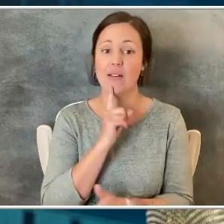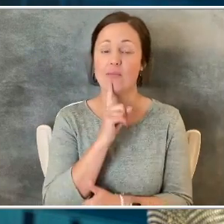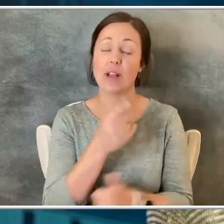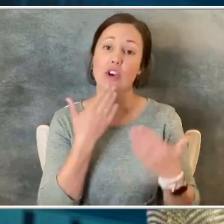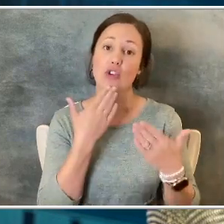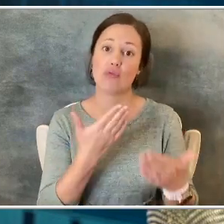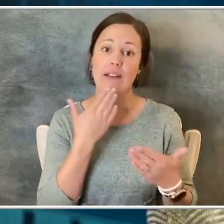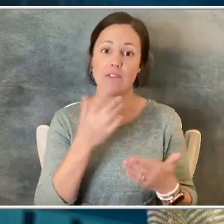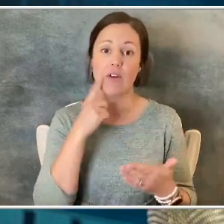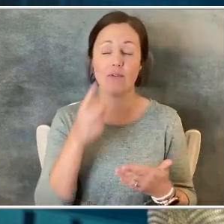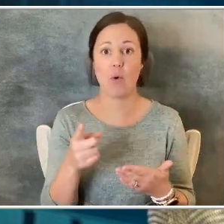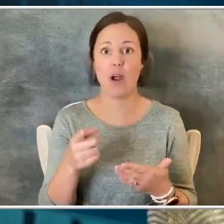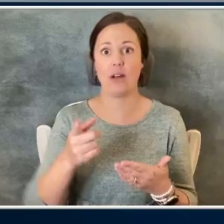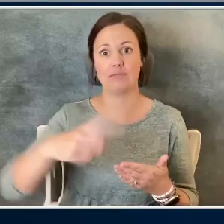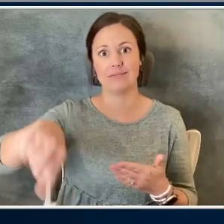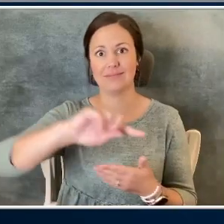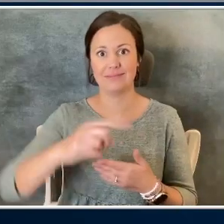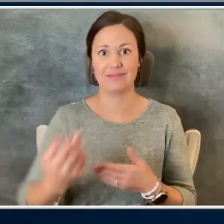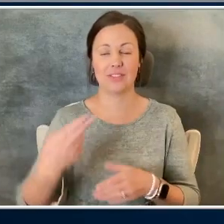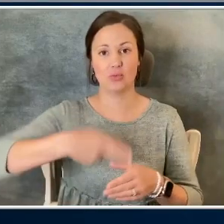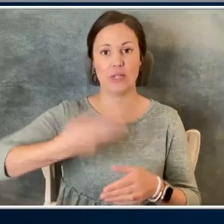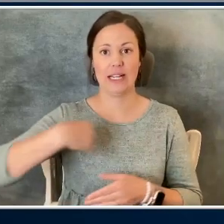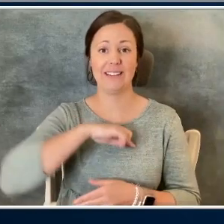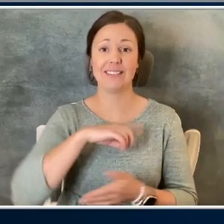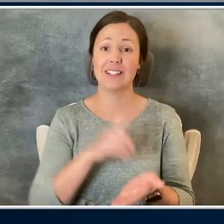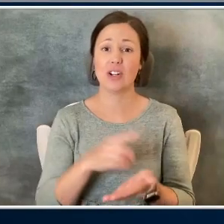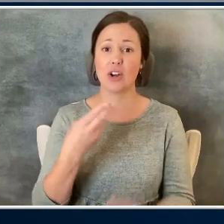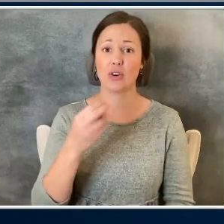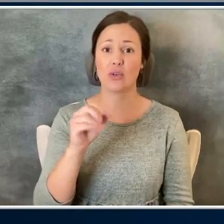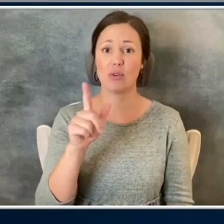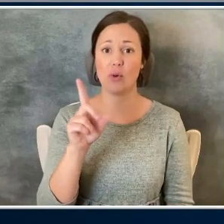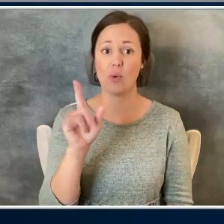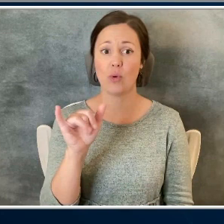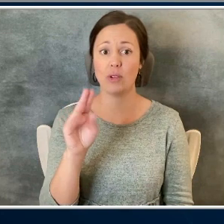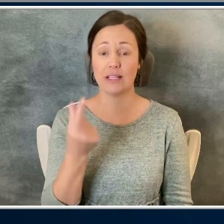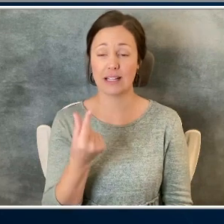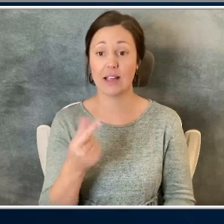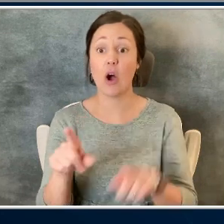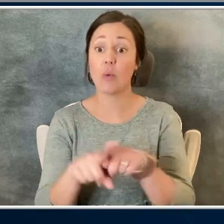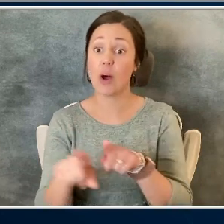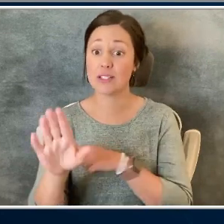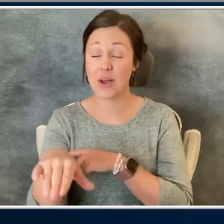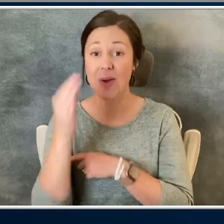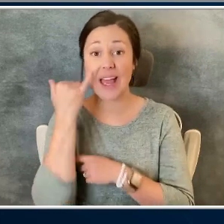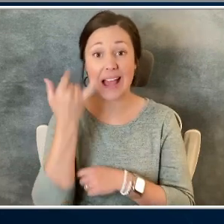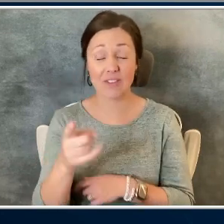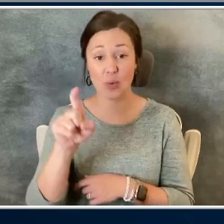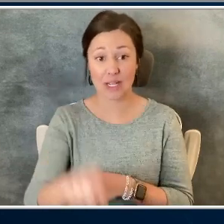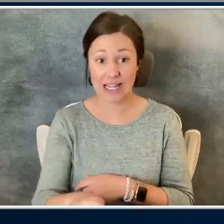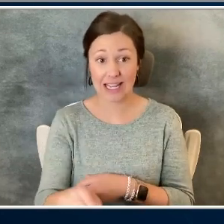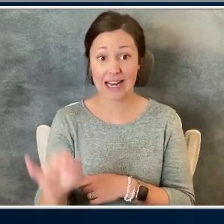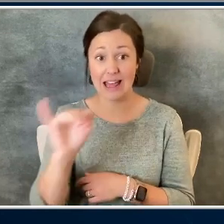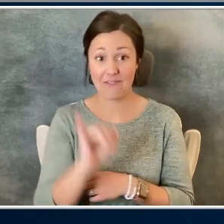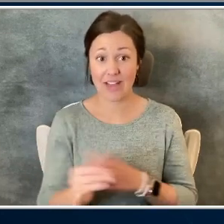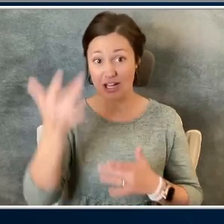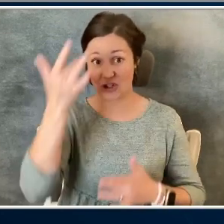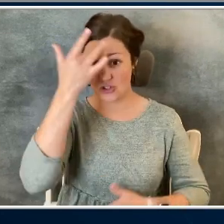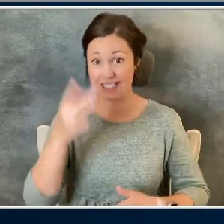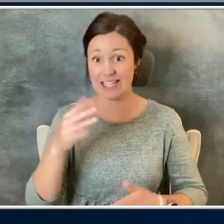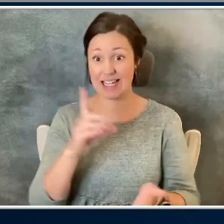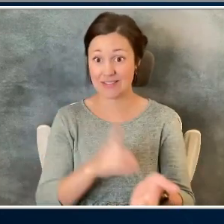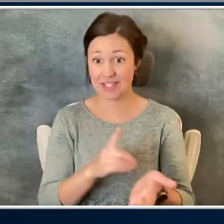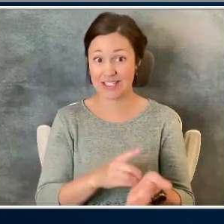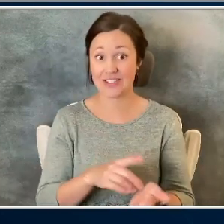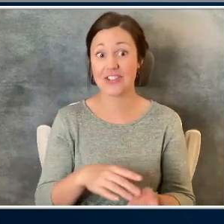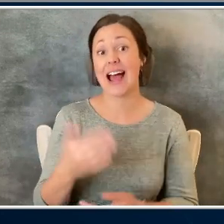here. I'm very grateful for Dr. Holding. And Dr. Holding, by the way, if you need an infectious disease physician, I do know one who may be